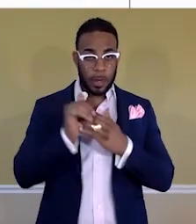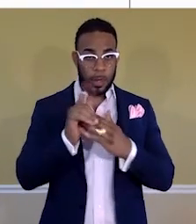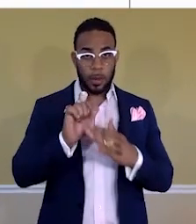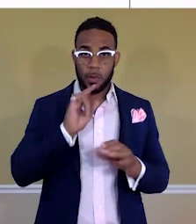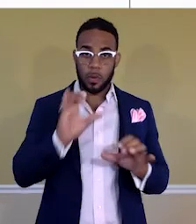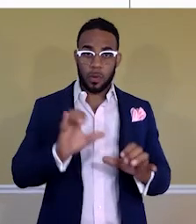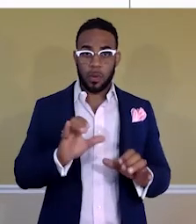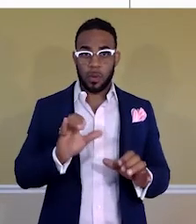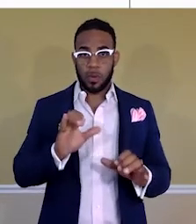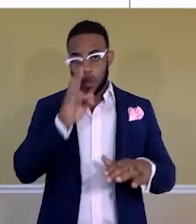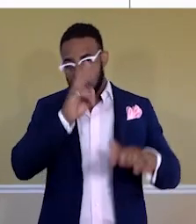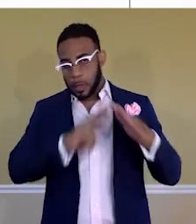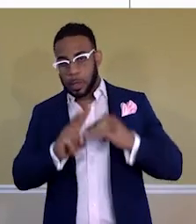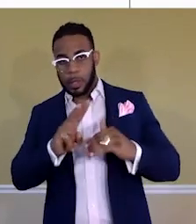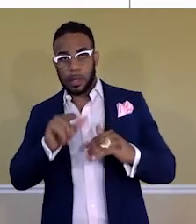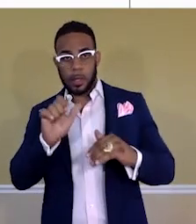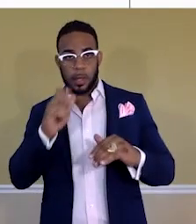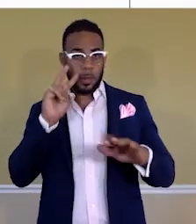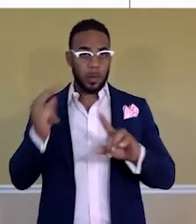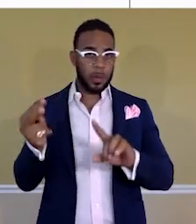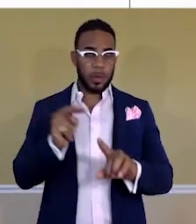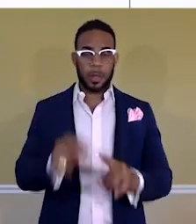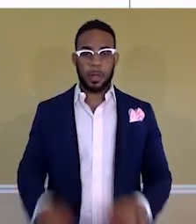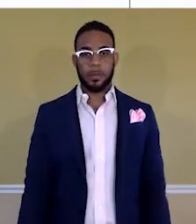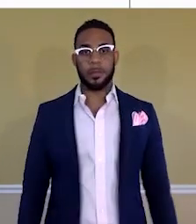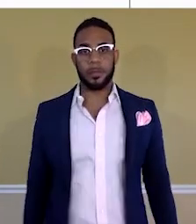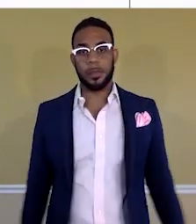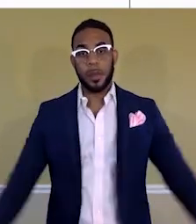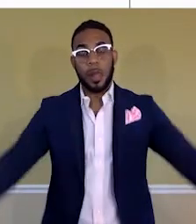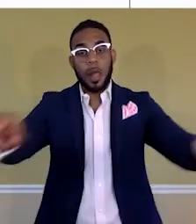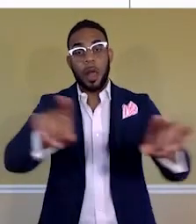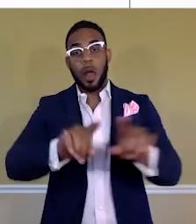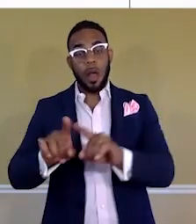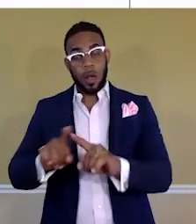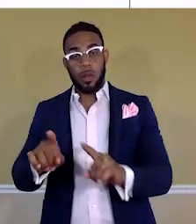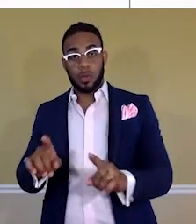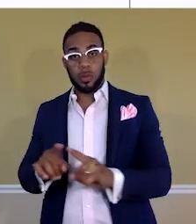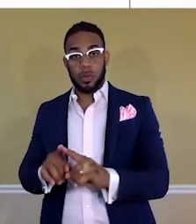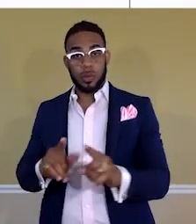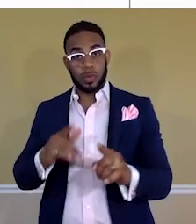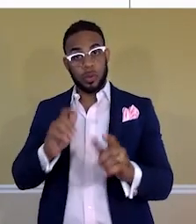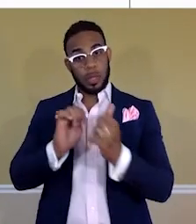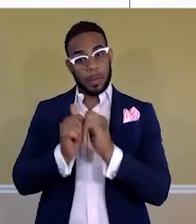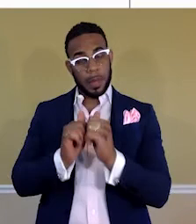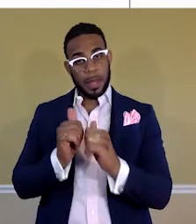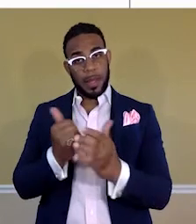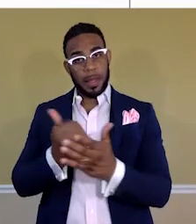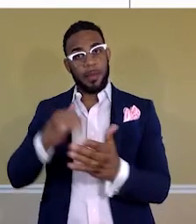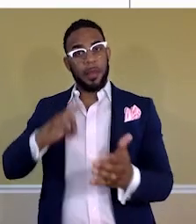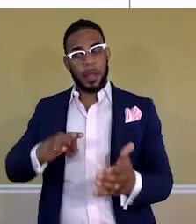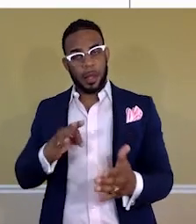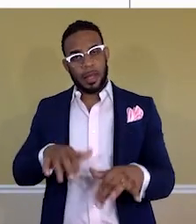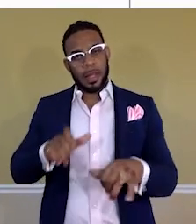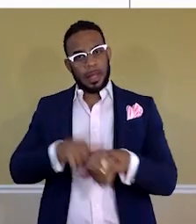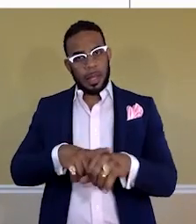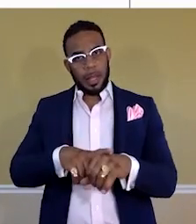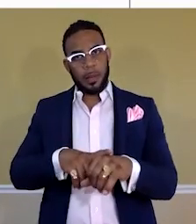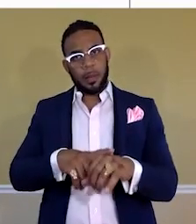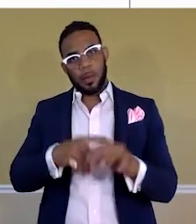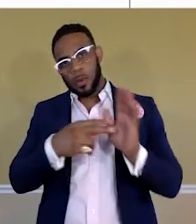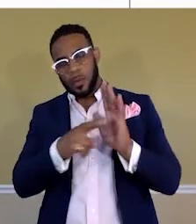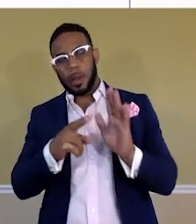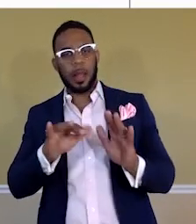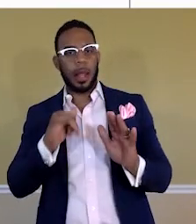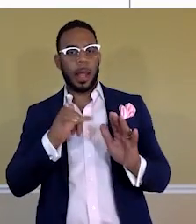gain insight and unique perspectives, as also get a competitive advantage. Take time to reflect and